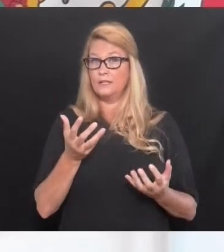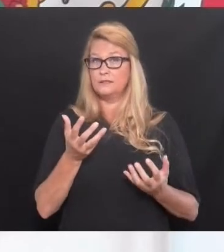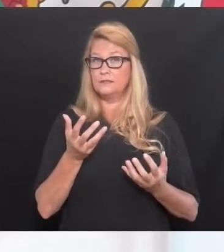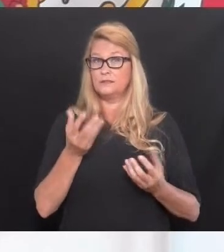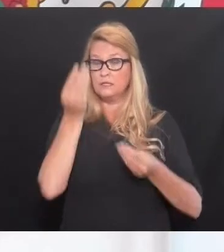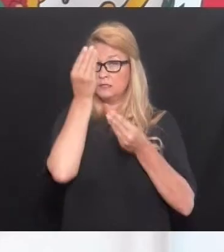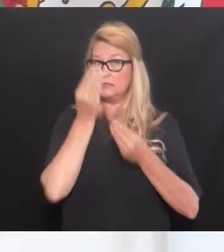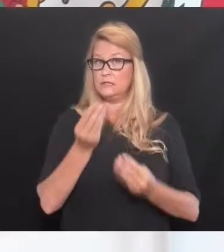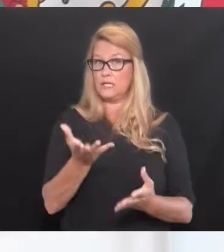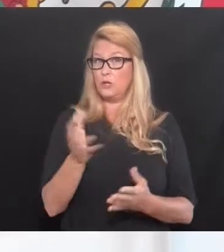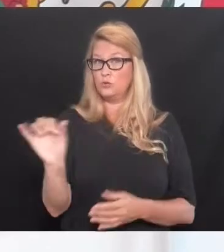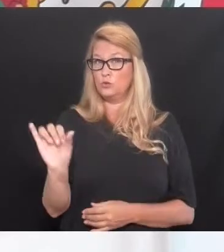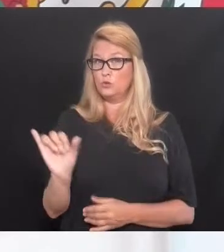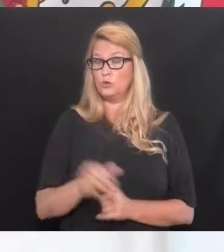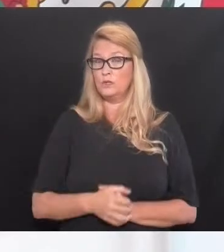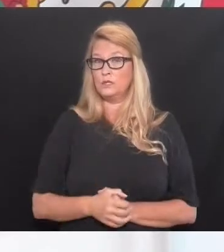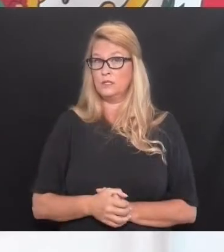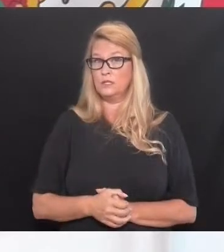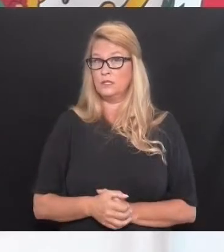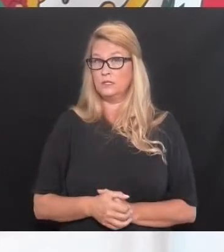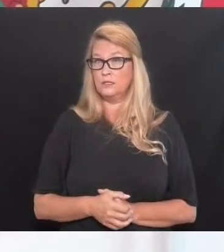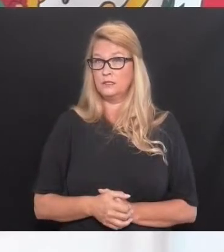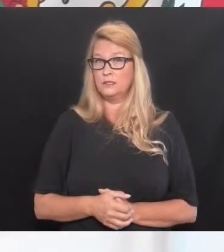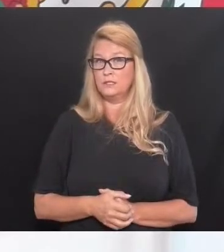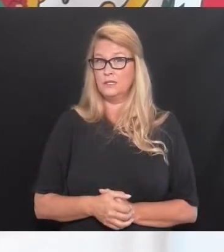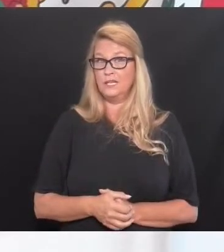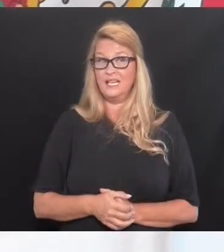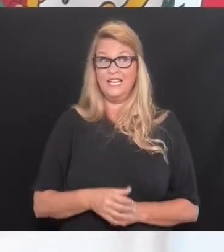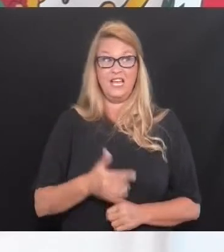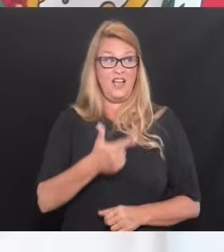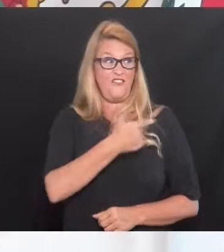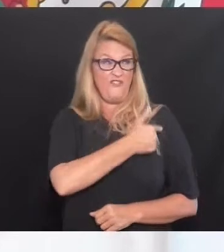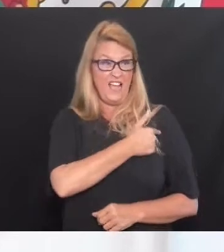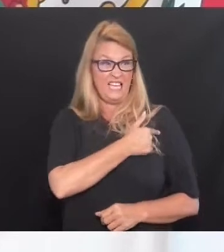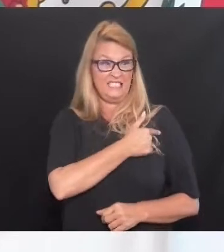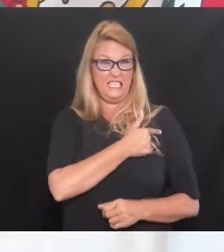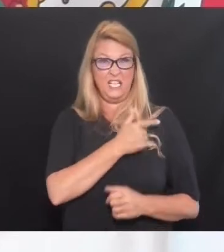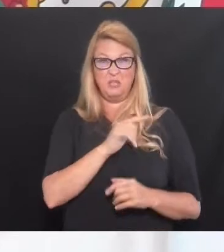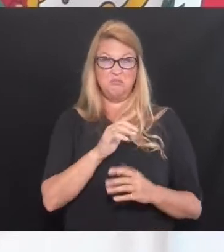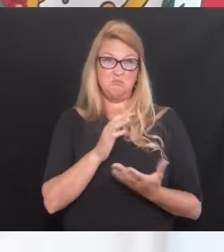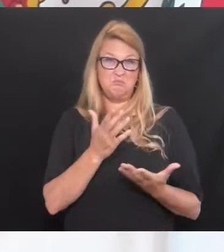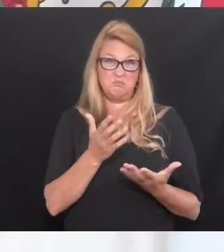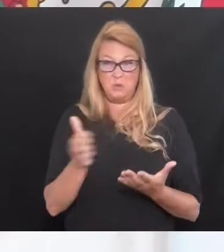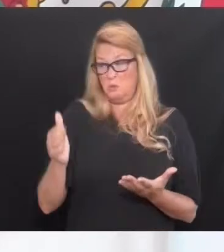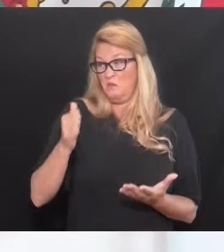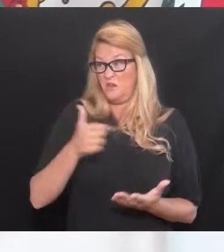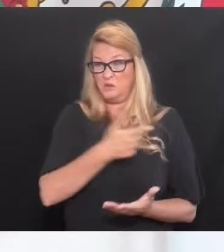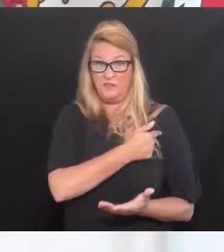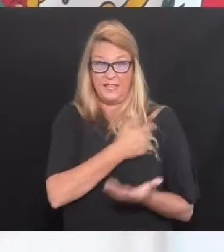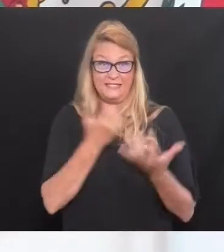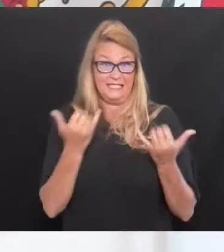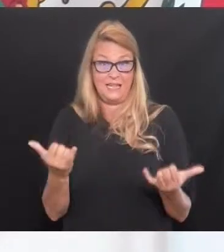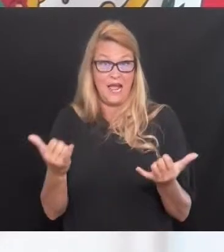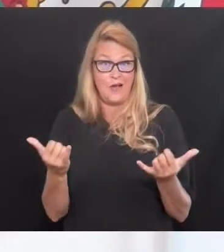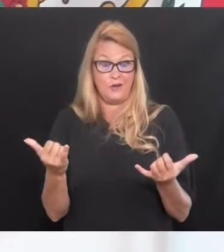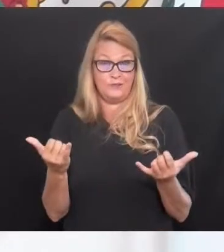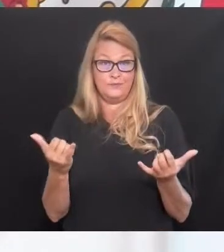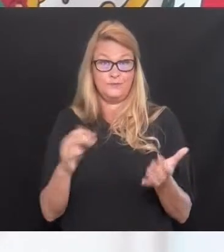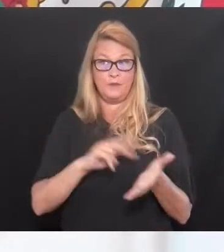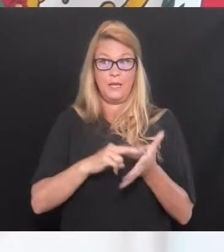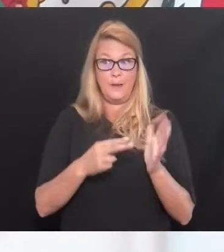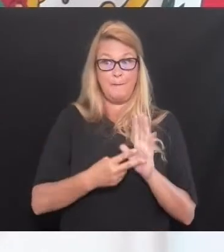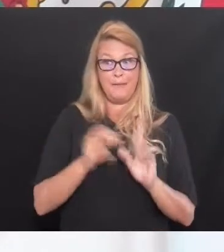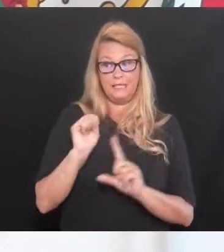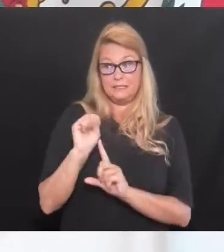If we don't get vaccinated on this go-round, think about what's going to happen. Are we going to get in a situation to